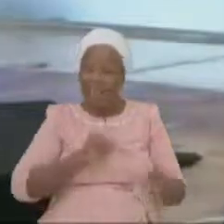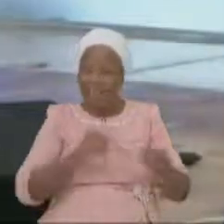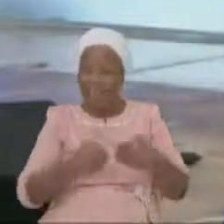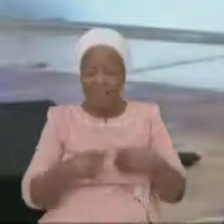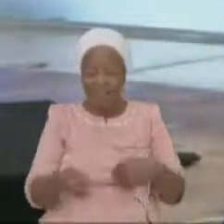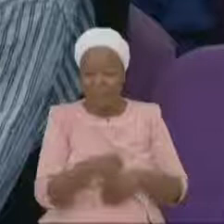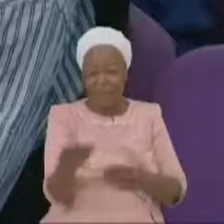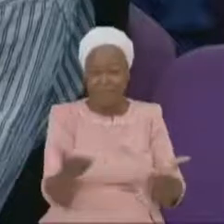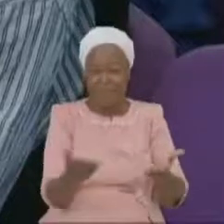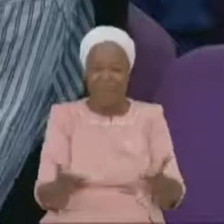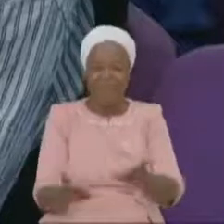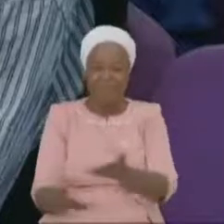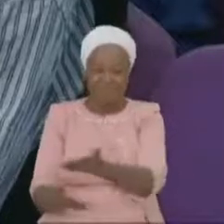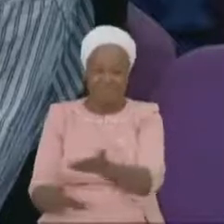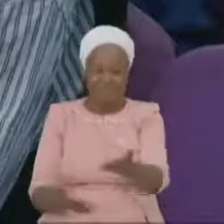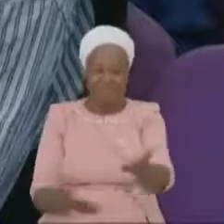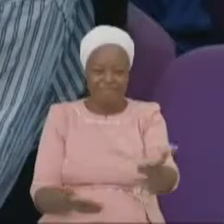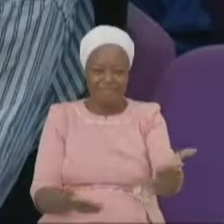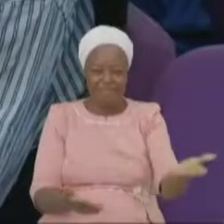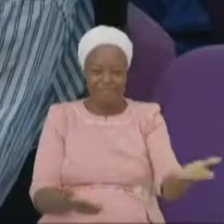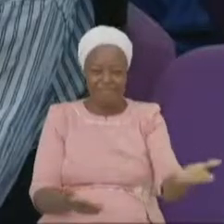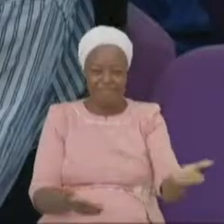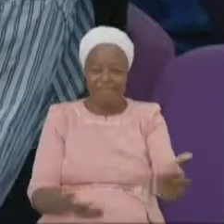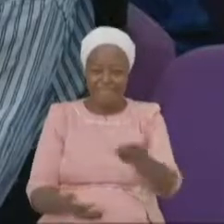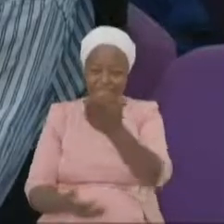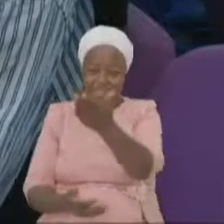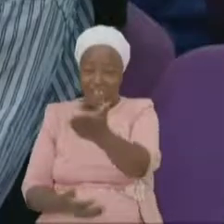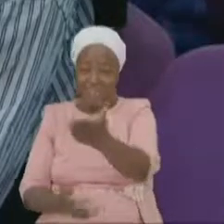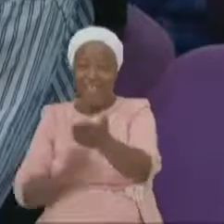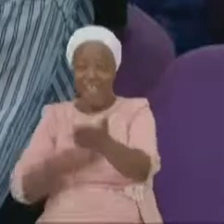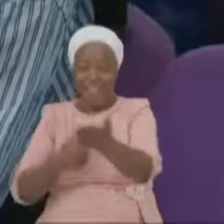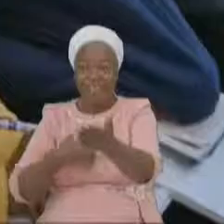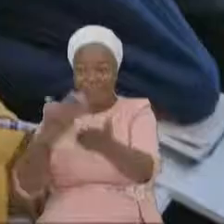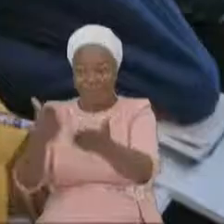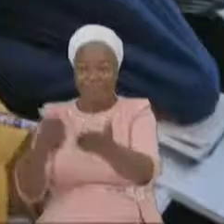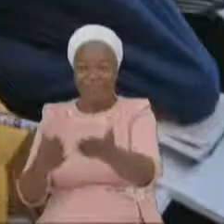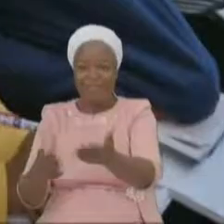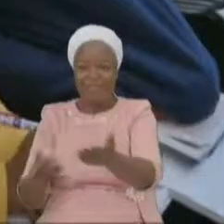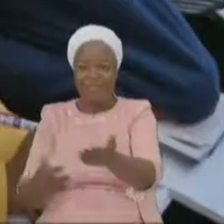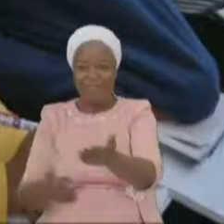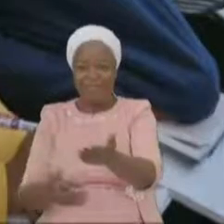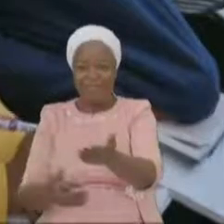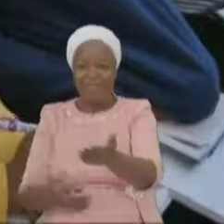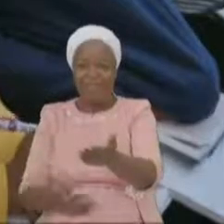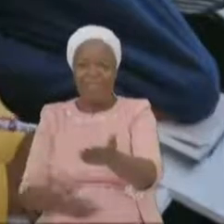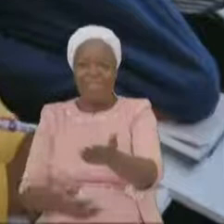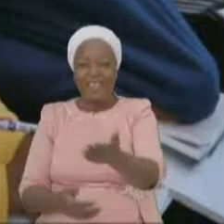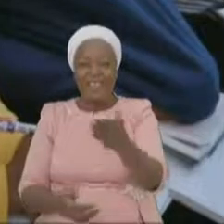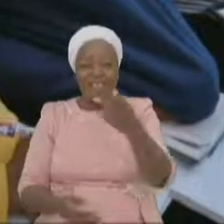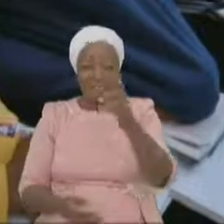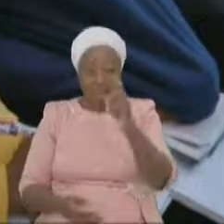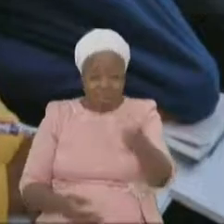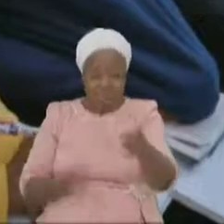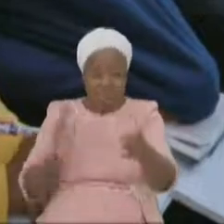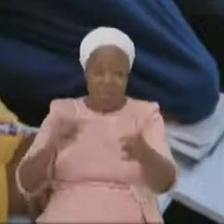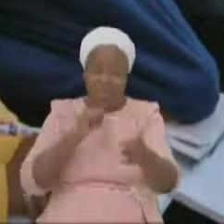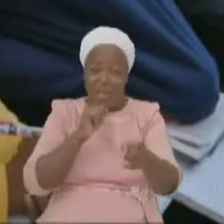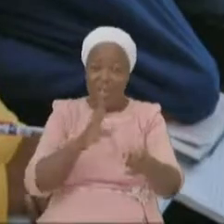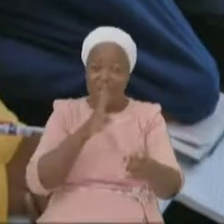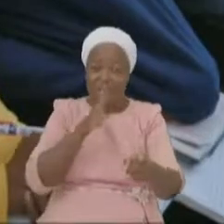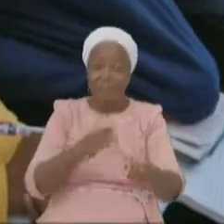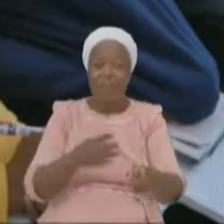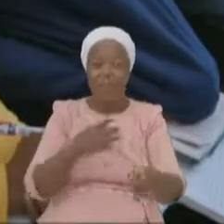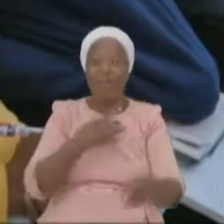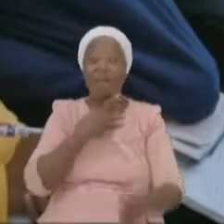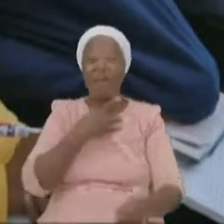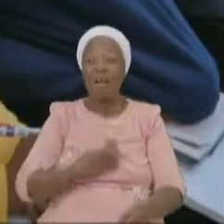today. Up there, I have you there today. You'll not be hungry for those